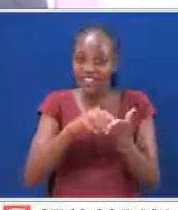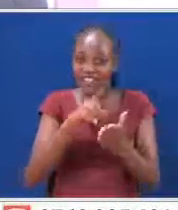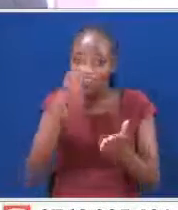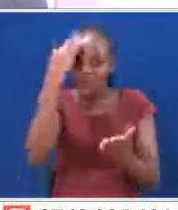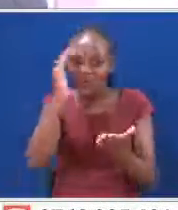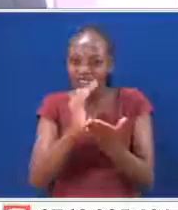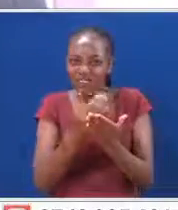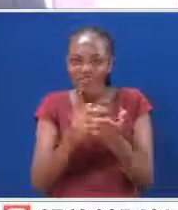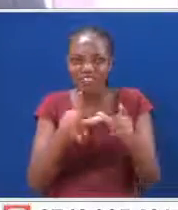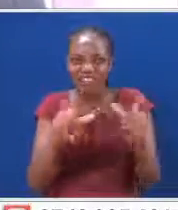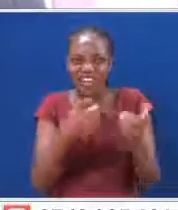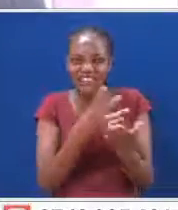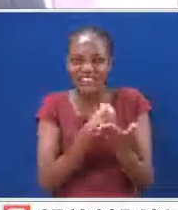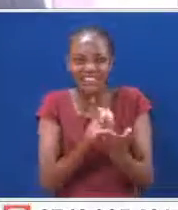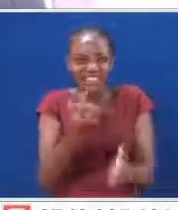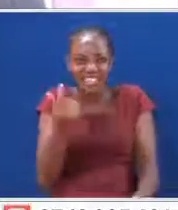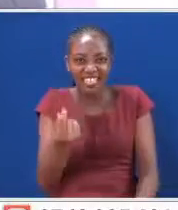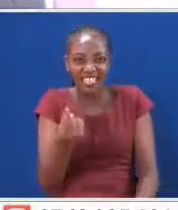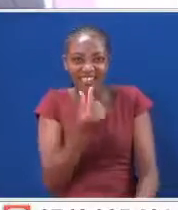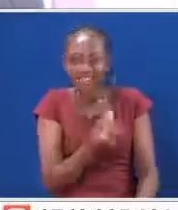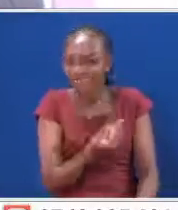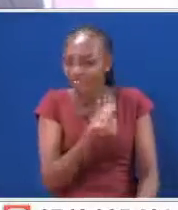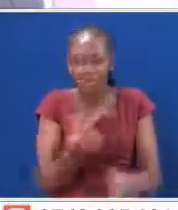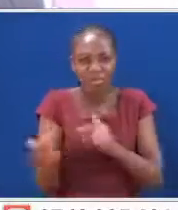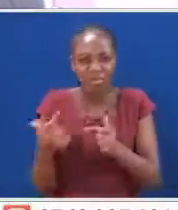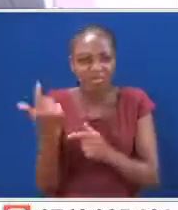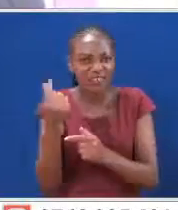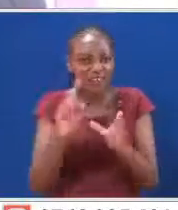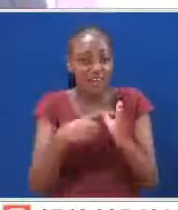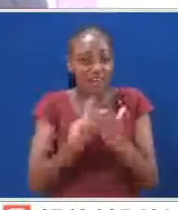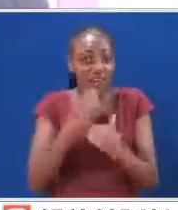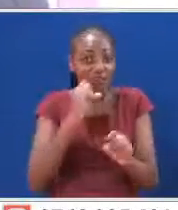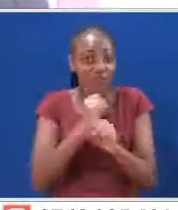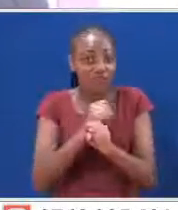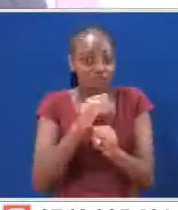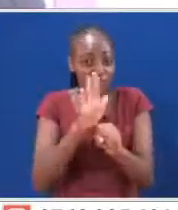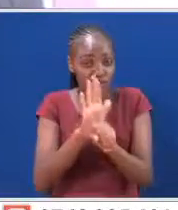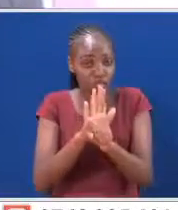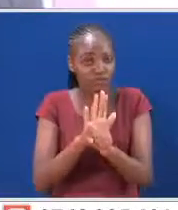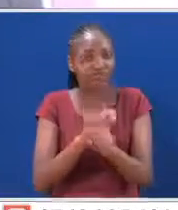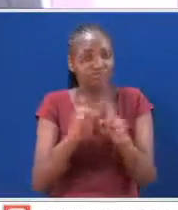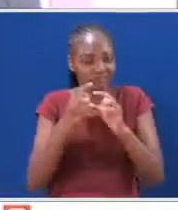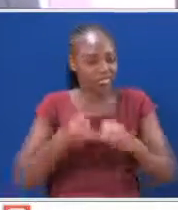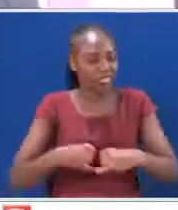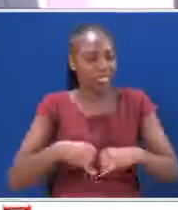some of them are just simple boundary disputes. We are doing the much we can